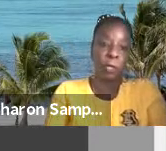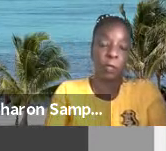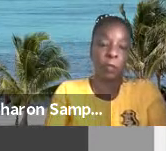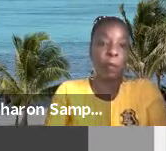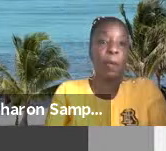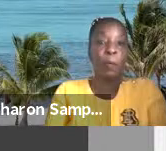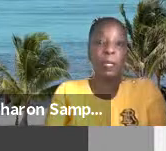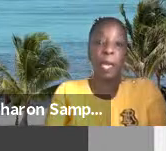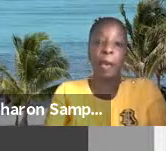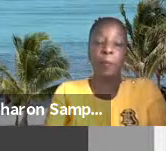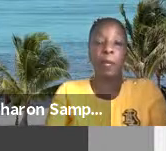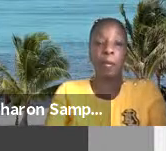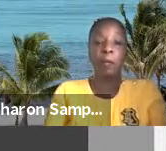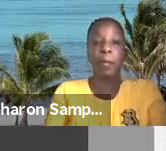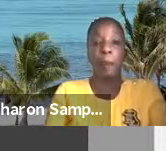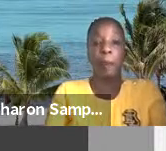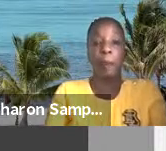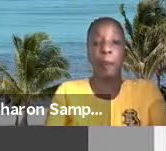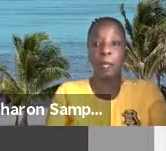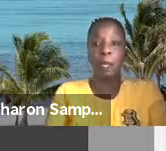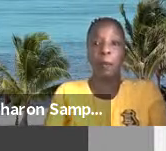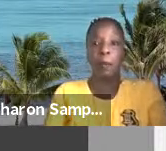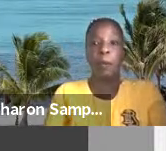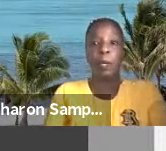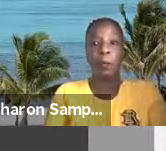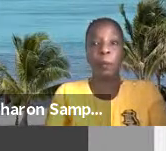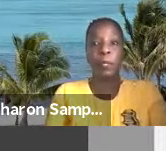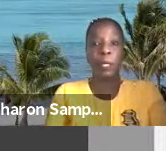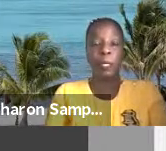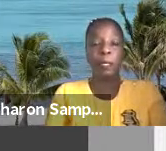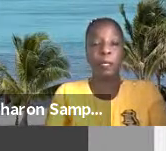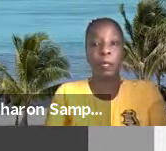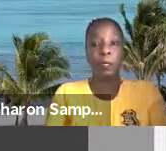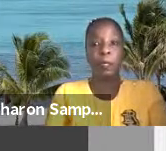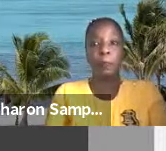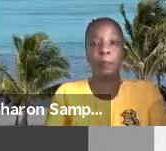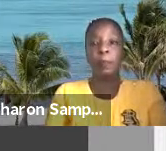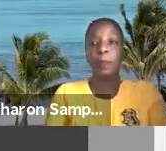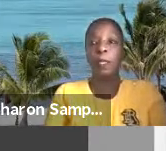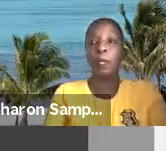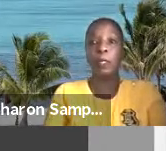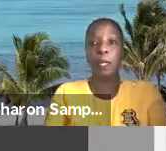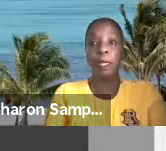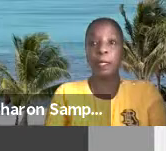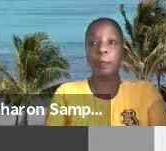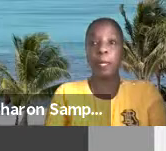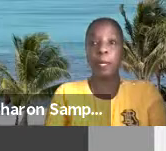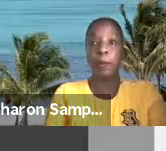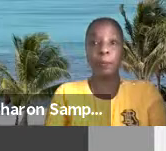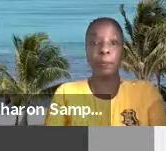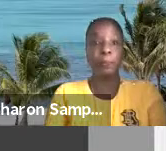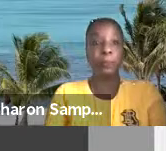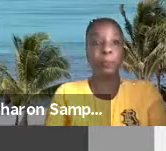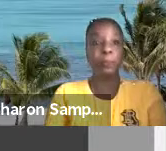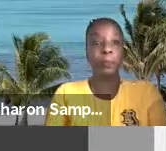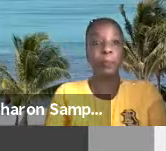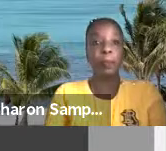picture in terms of what's happening in our campus with our underrepresented students. You can go to the next slide, please,